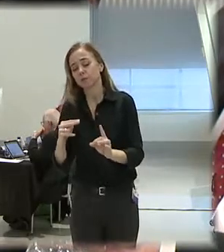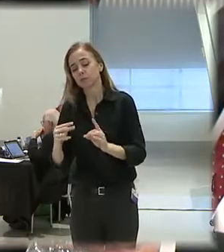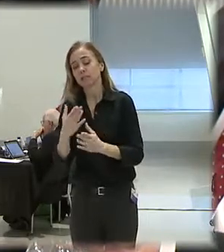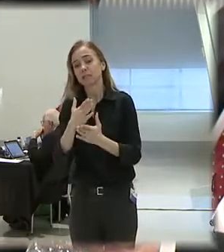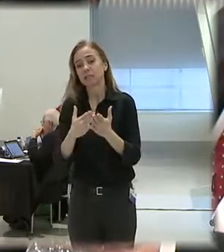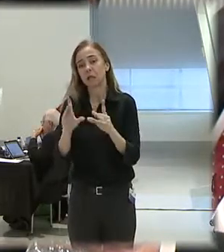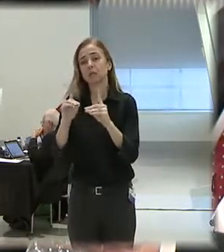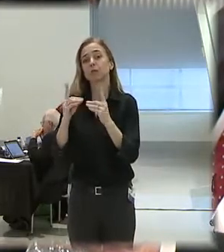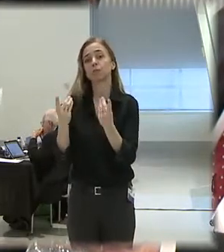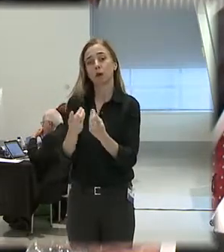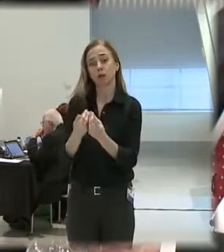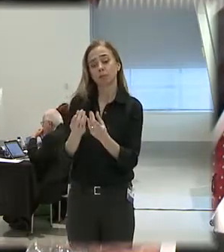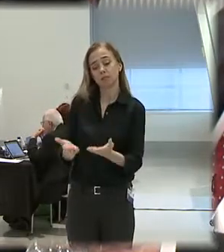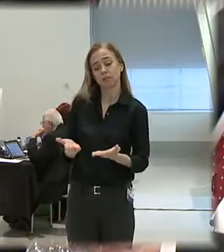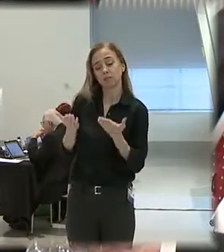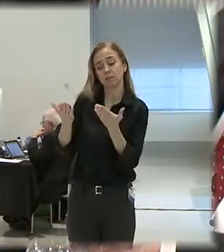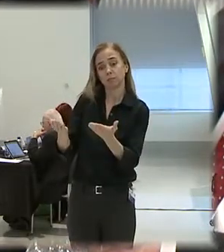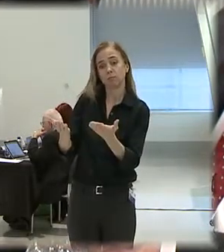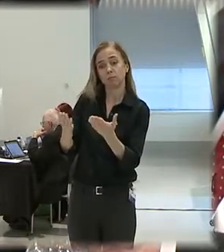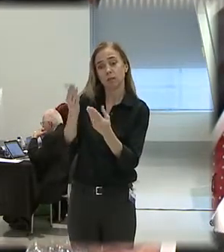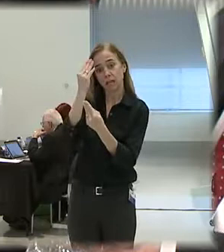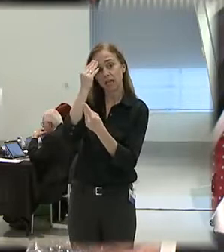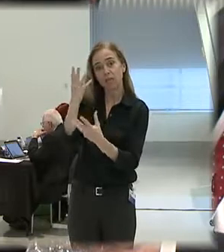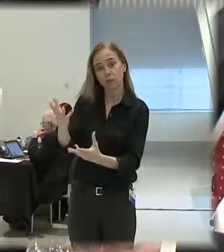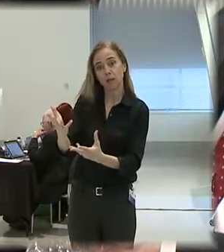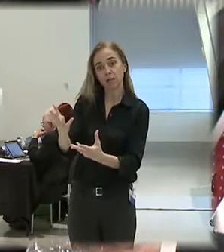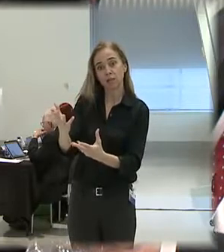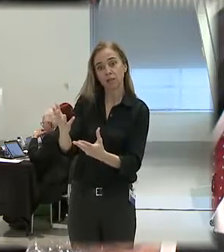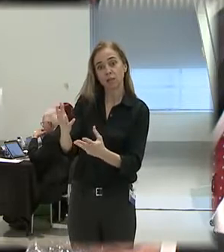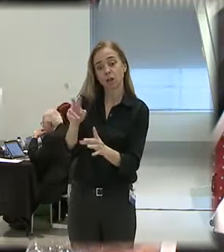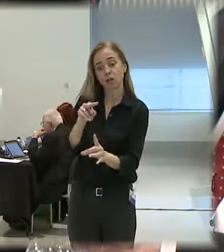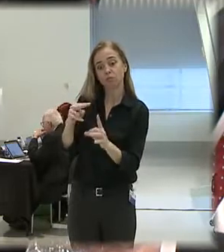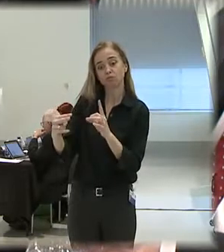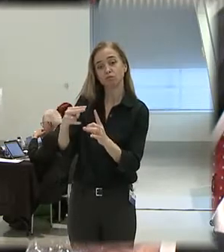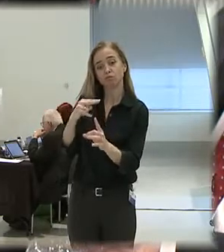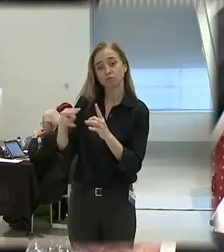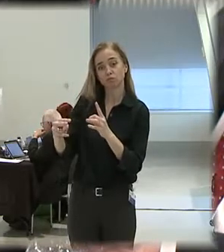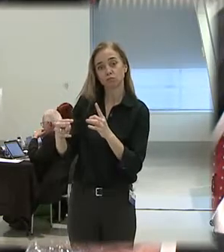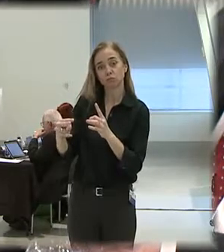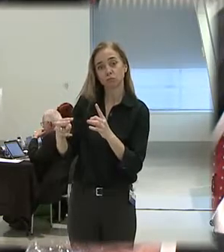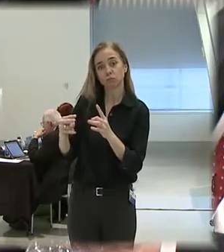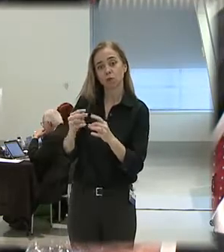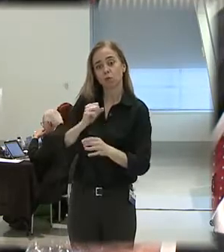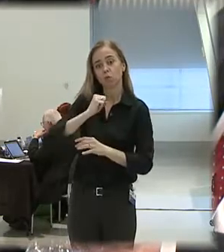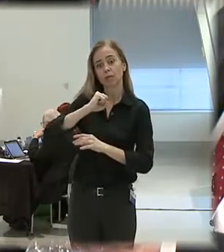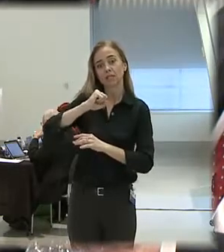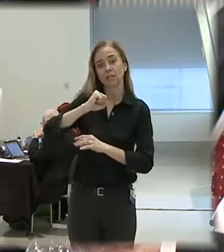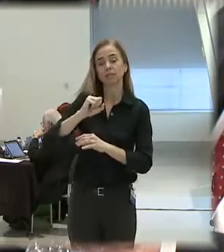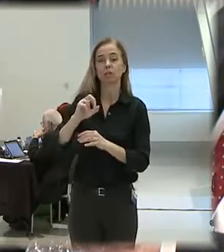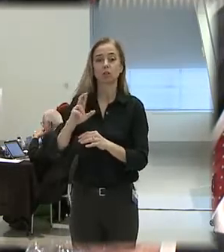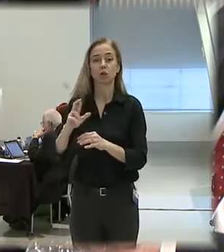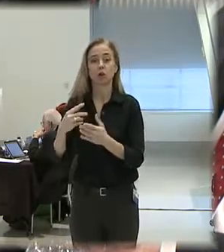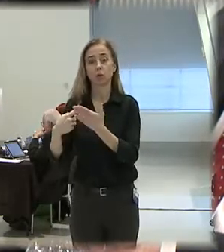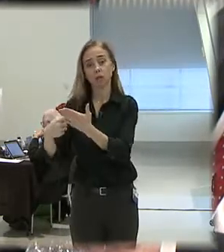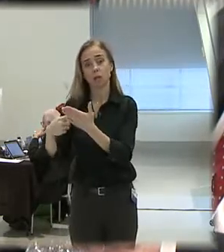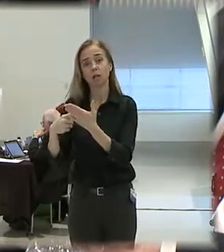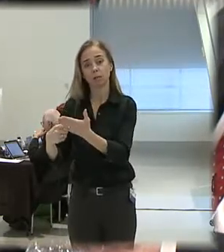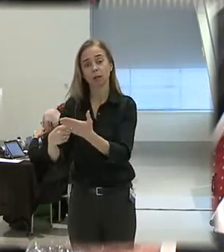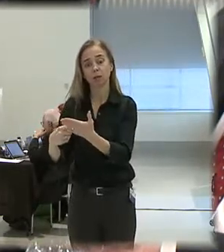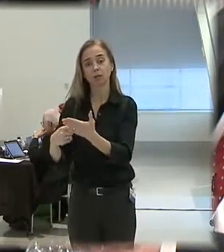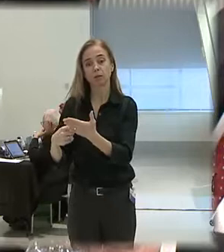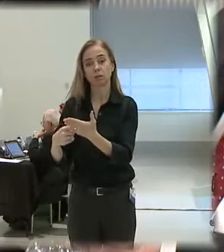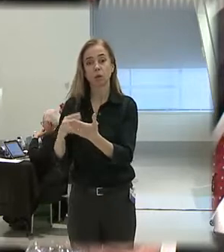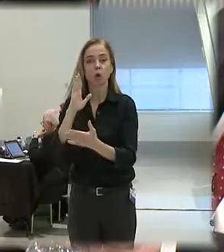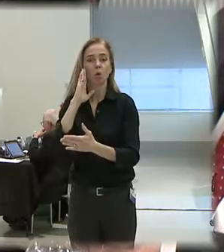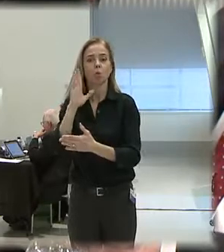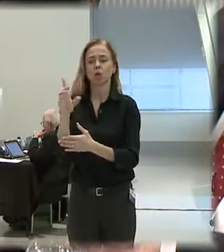have come out with information on high levels of either resistance or what we're talking about is this, we'll